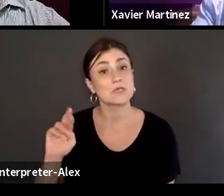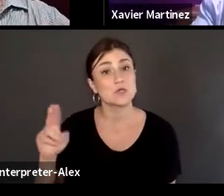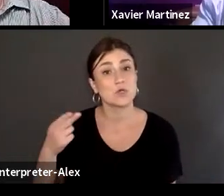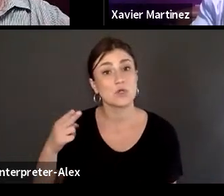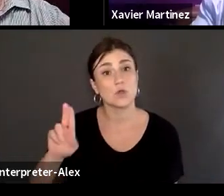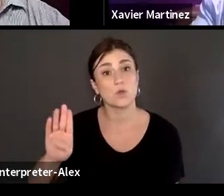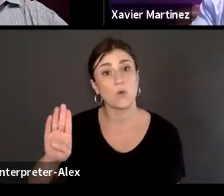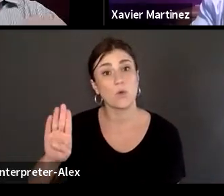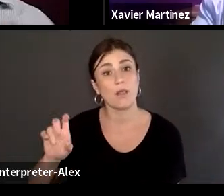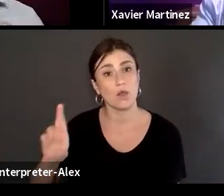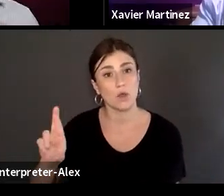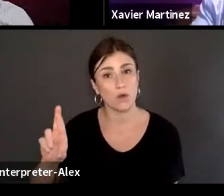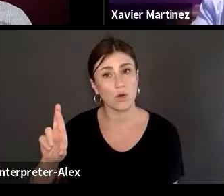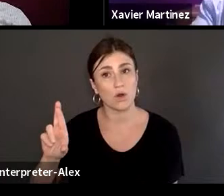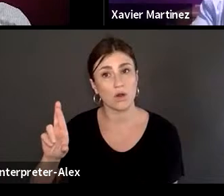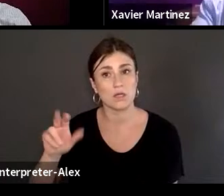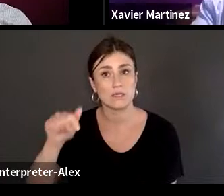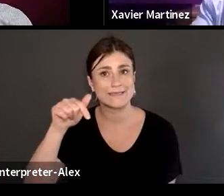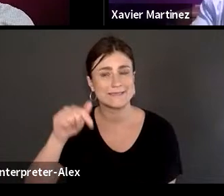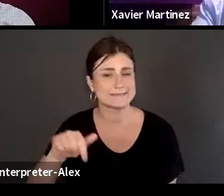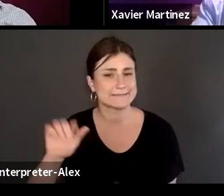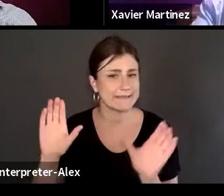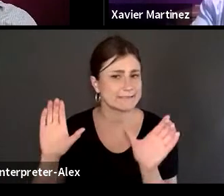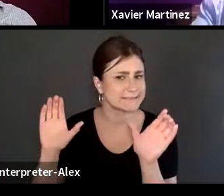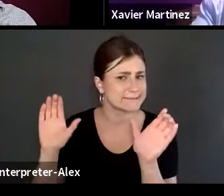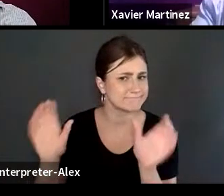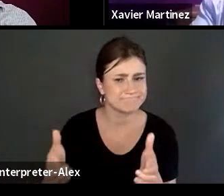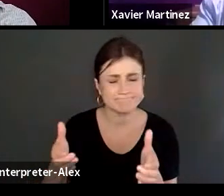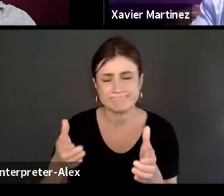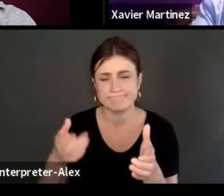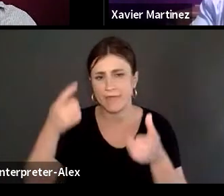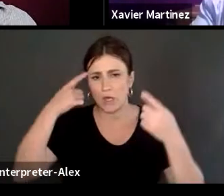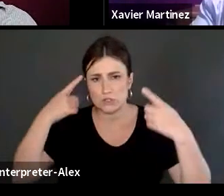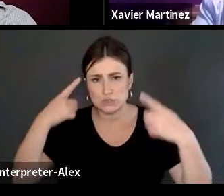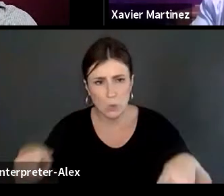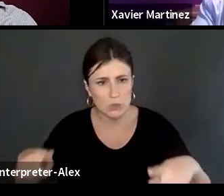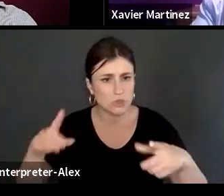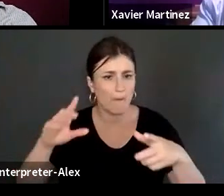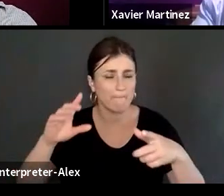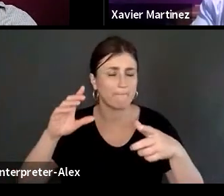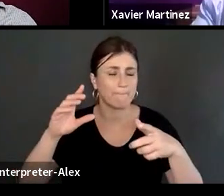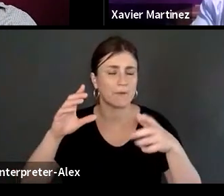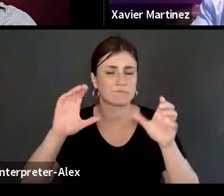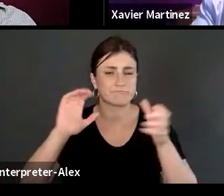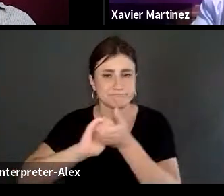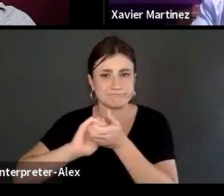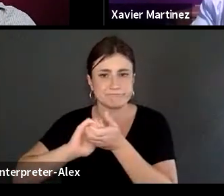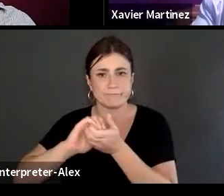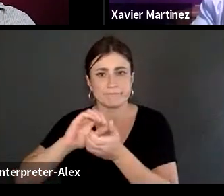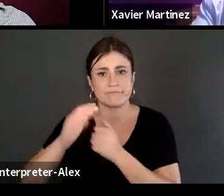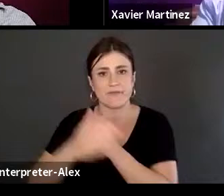this a consortium of the counties or is this under the umbrella of ReadyNet?